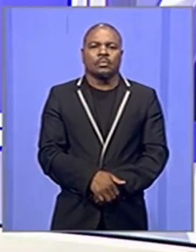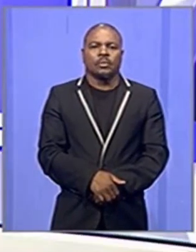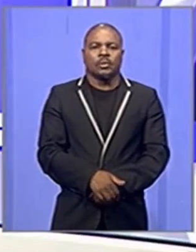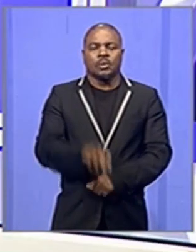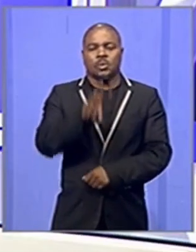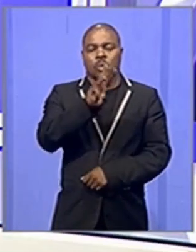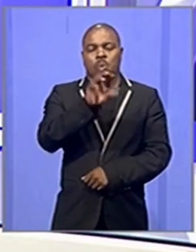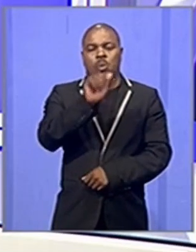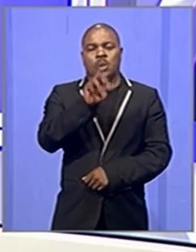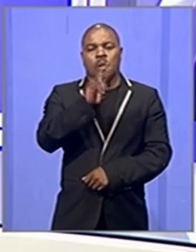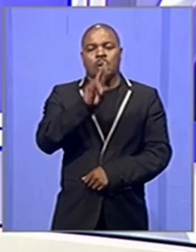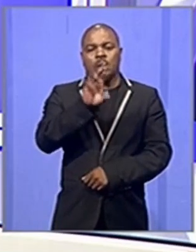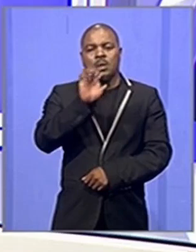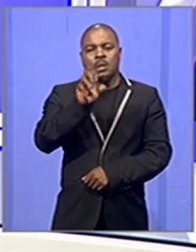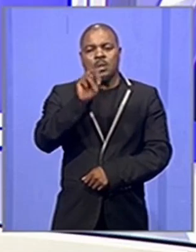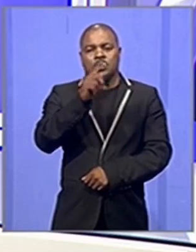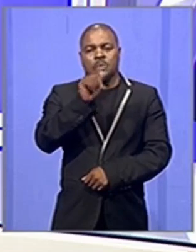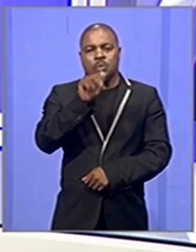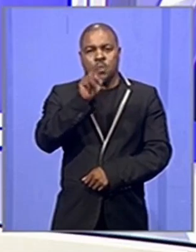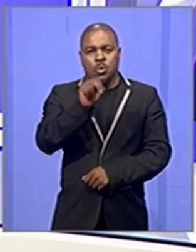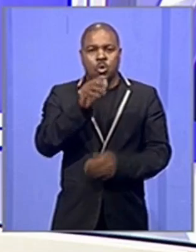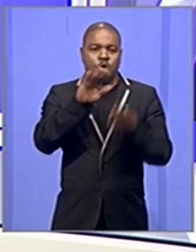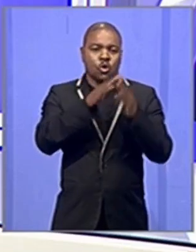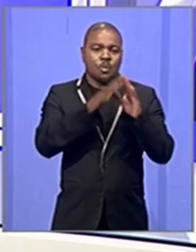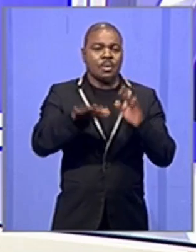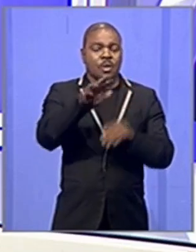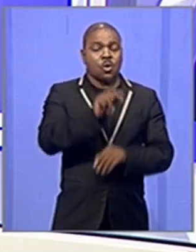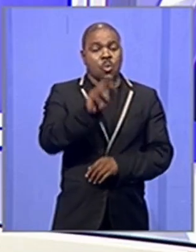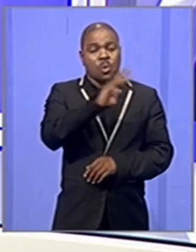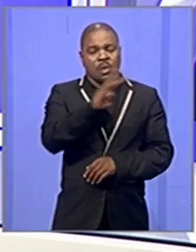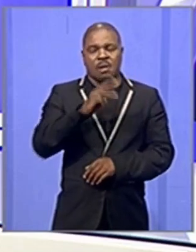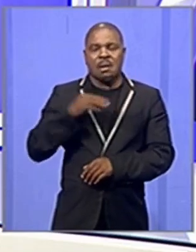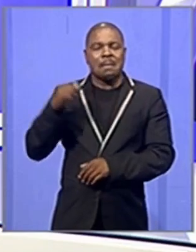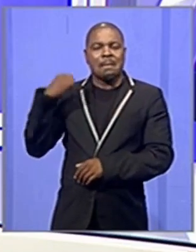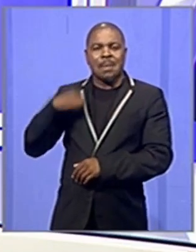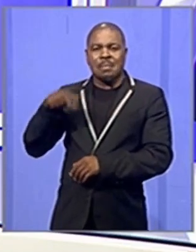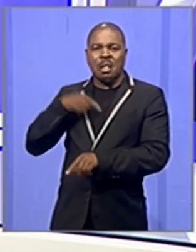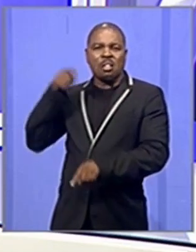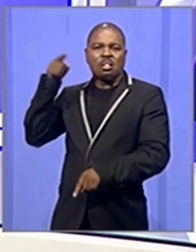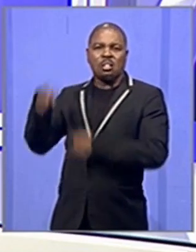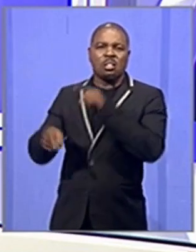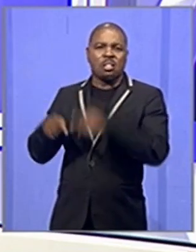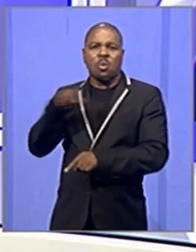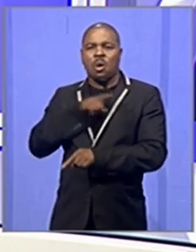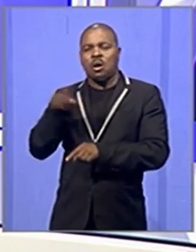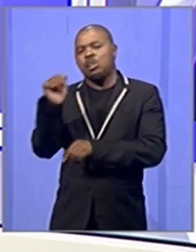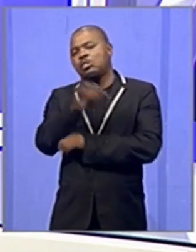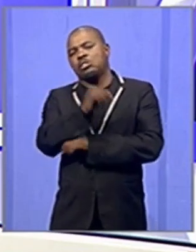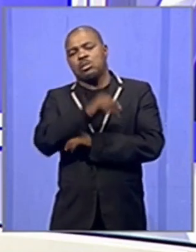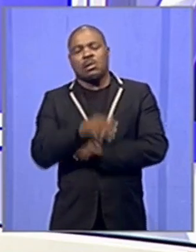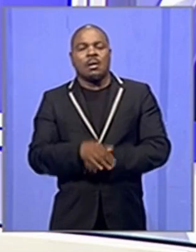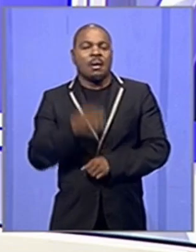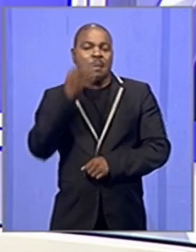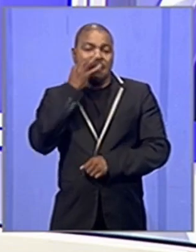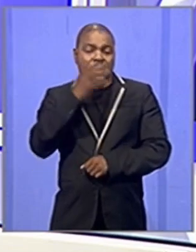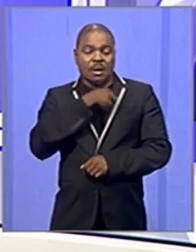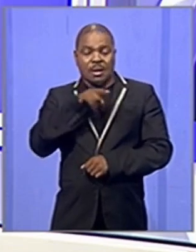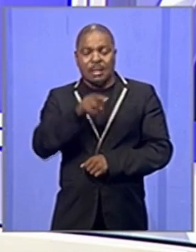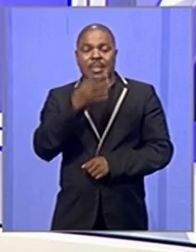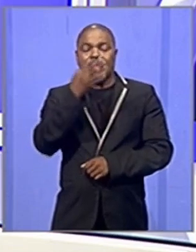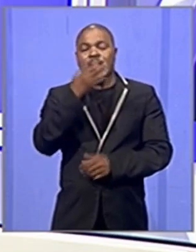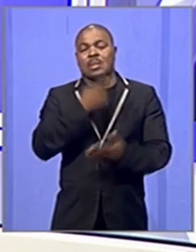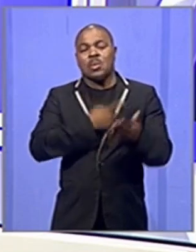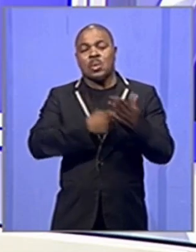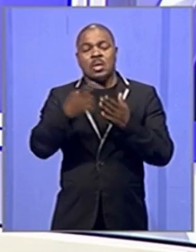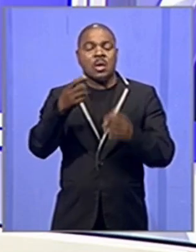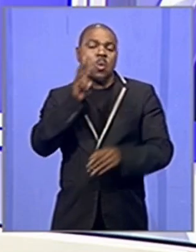Baagi ba ba nyemileng moko ba kwa Warrenton kwa Kapa Bokone ba latofatsa masepala wa magareng ka go ba ikgatholosa. Baagi ba ntse ba sena metsi dibeke di le 3 tse di